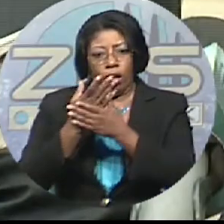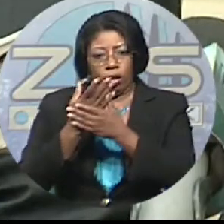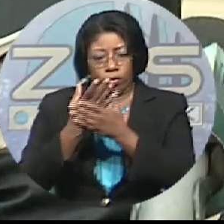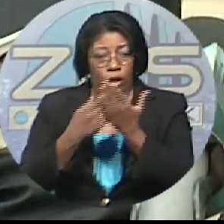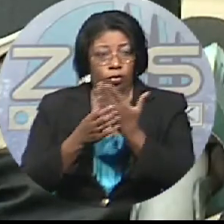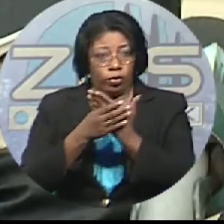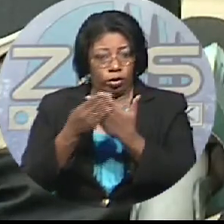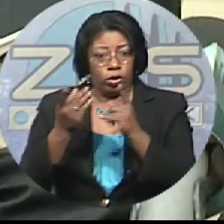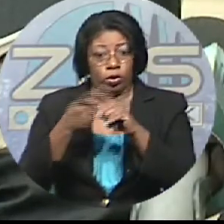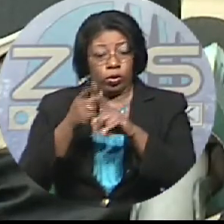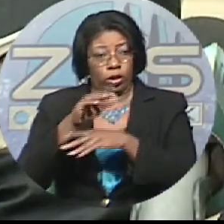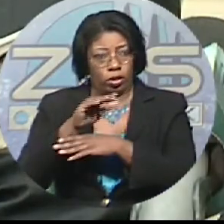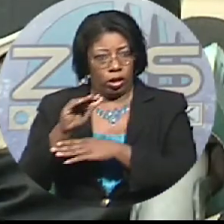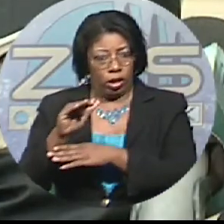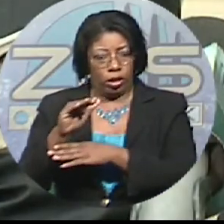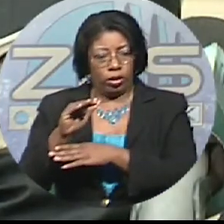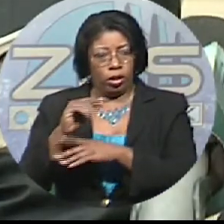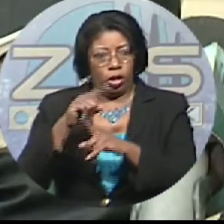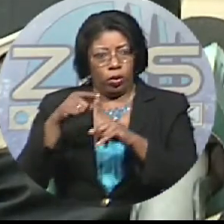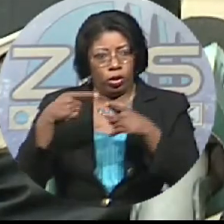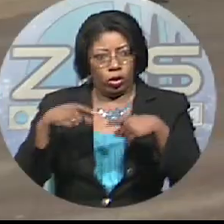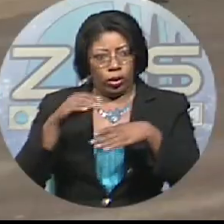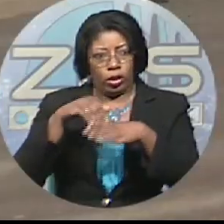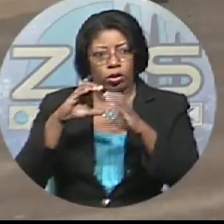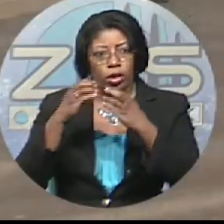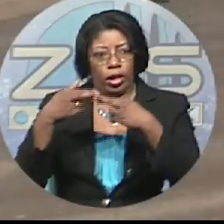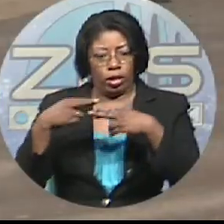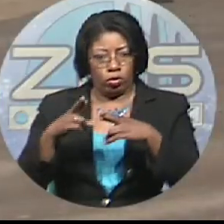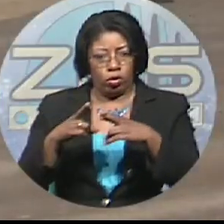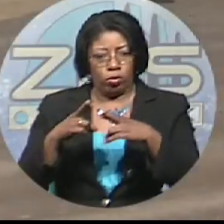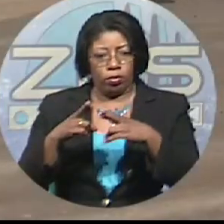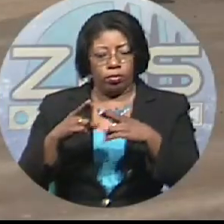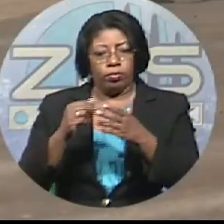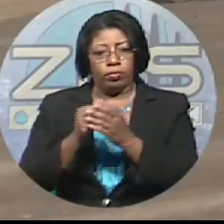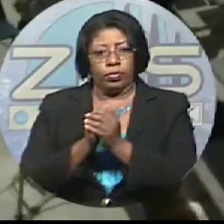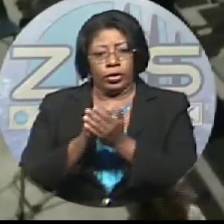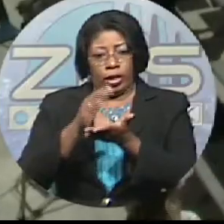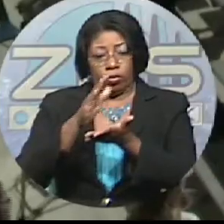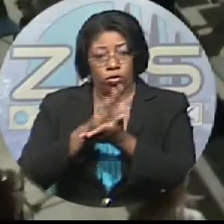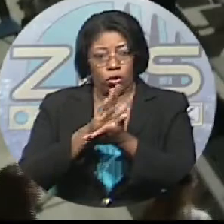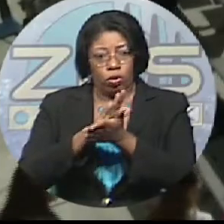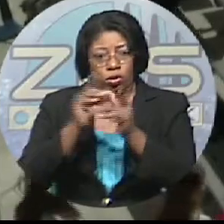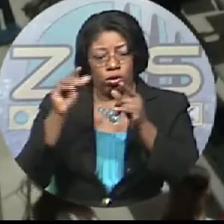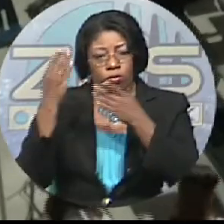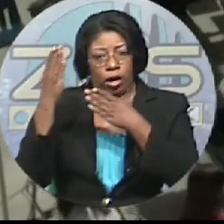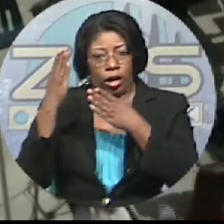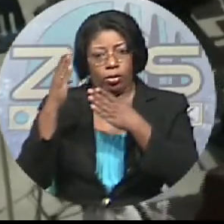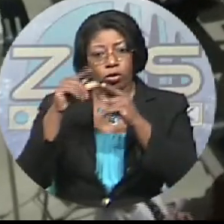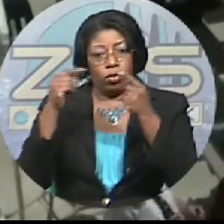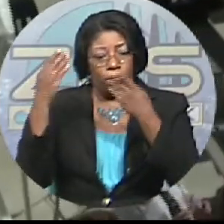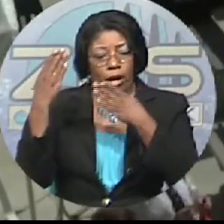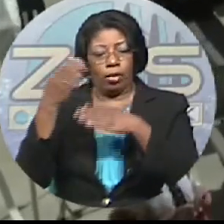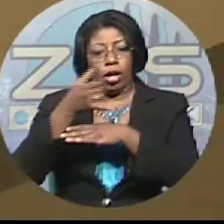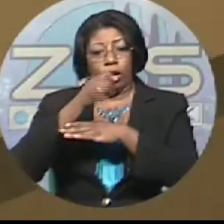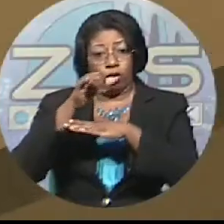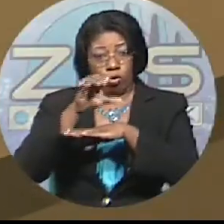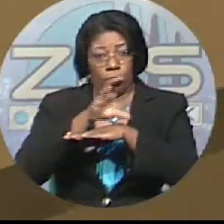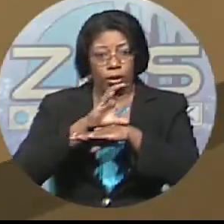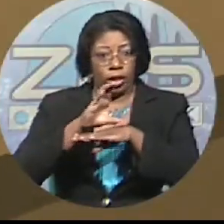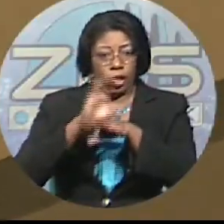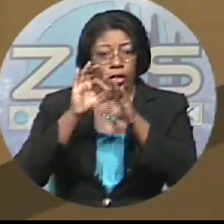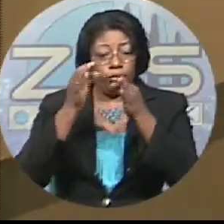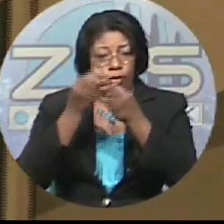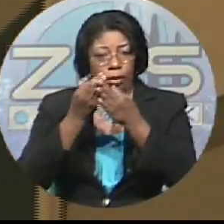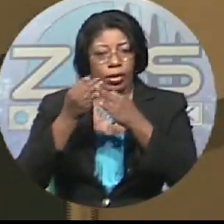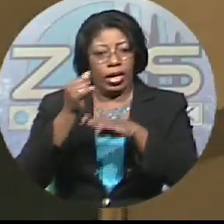child when the child is going into the classroom. Schools in New Providence, Grand Bahama, Rum Key, and other family islands will receive